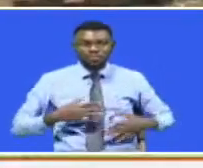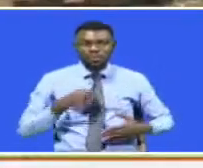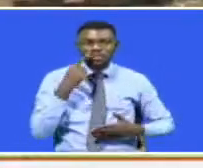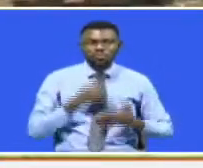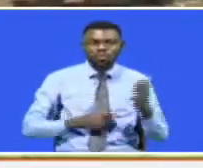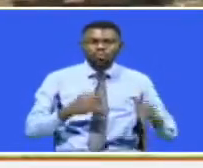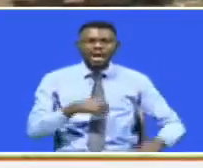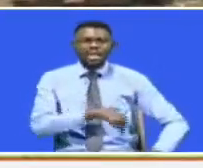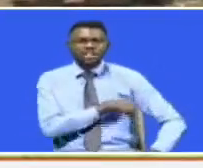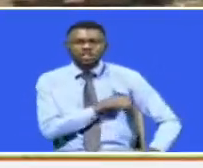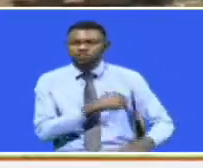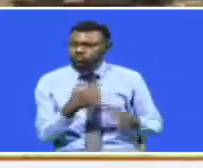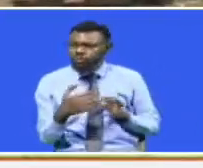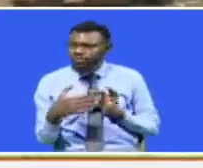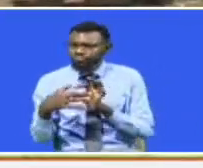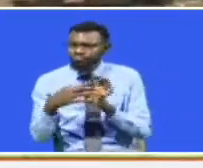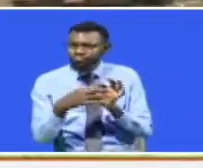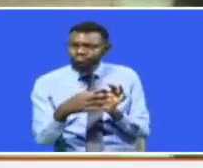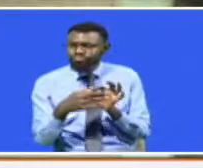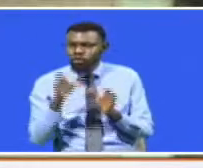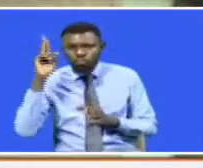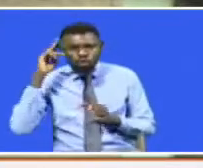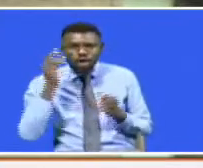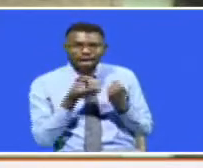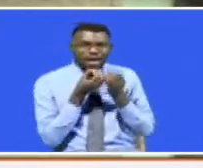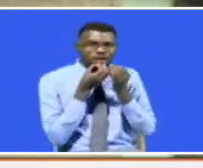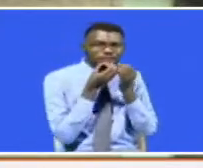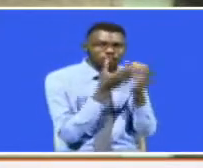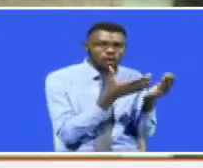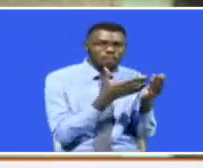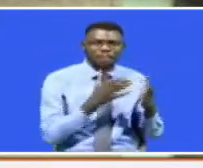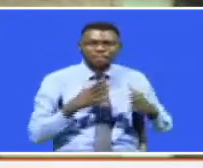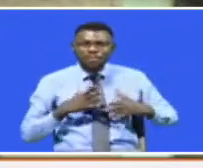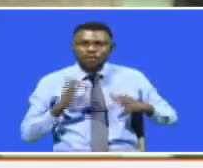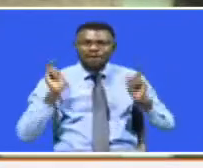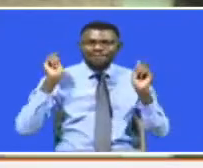cooperating with the police to betray the protesters. Nikawahepa.